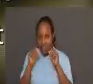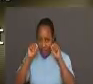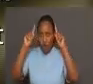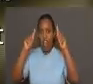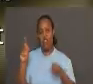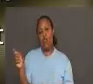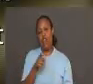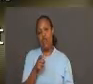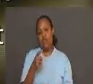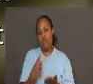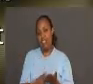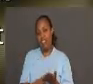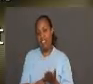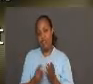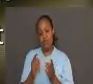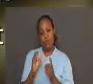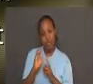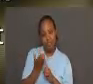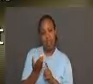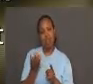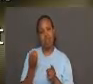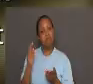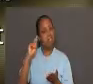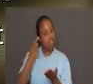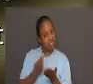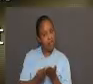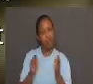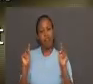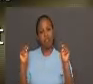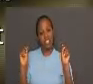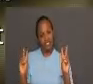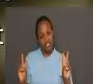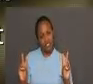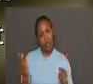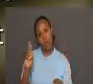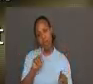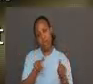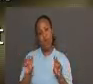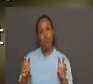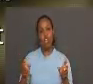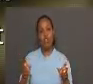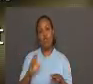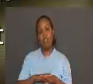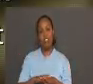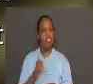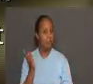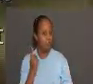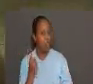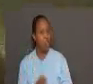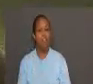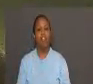become aware of the issue through newspapers, television, or radio.